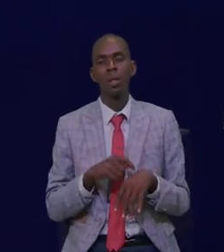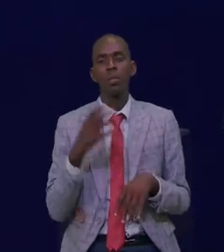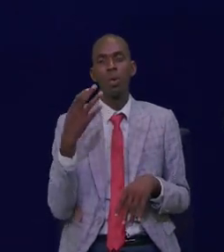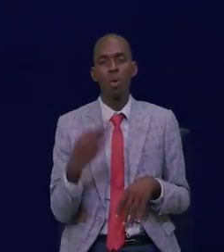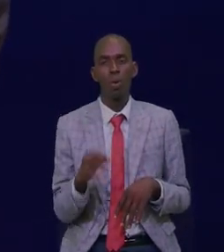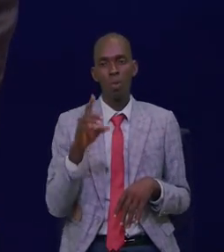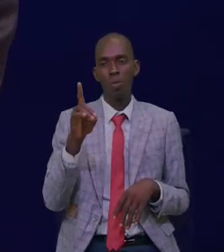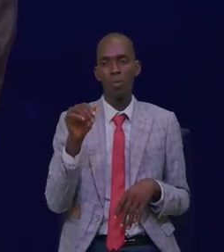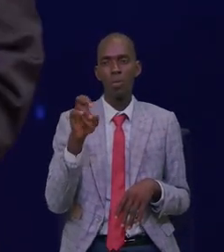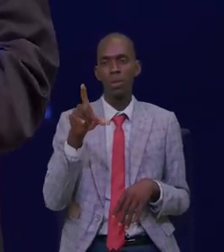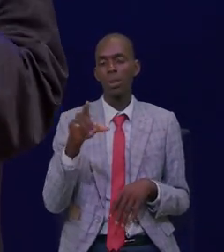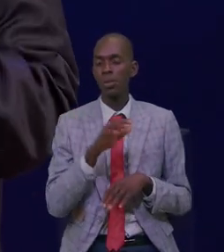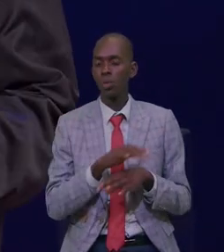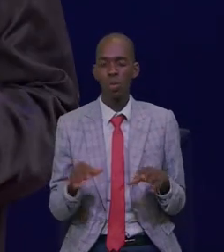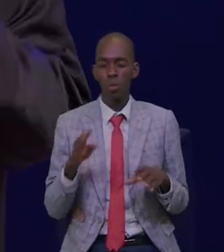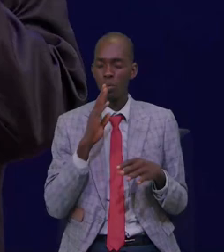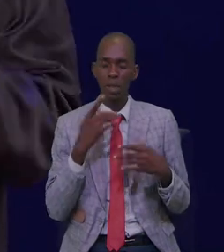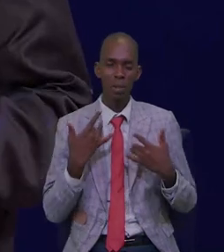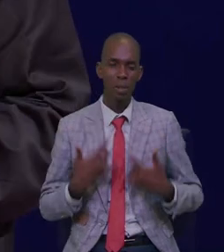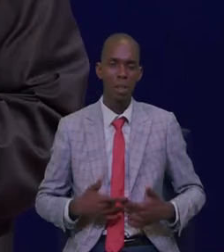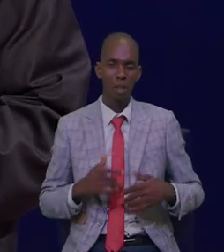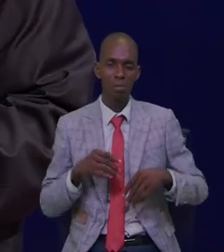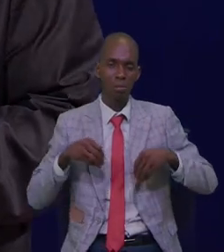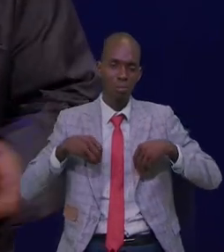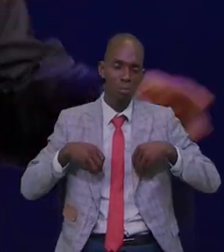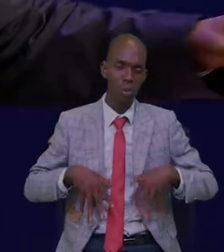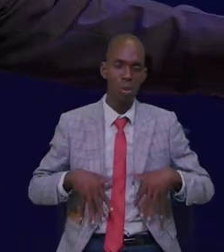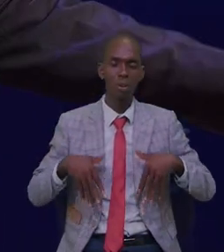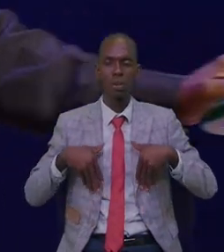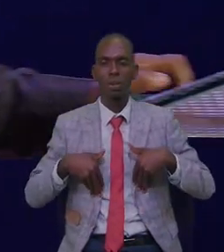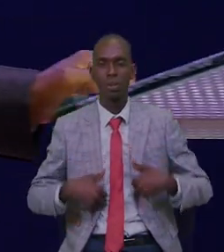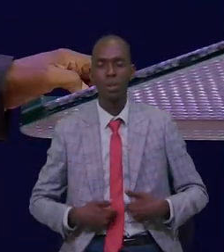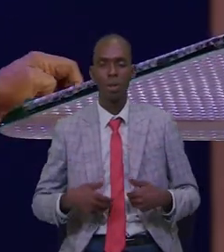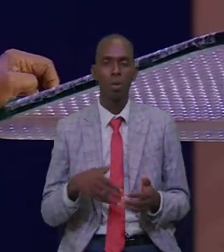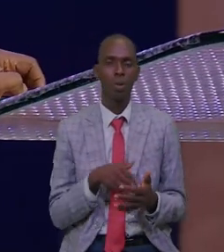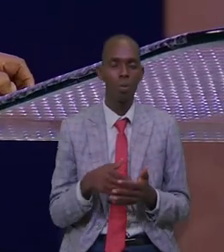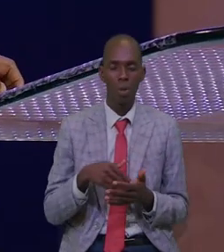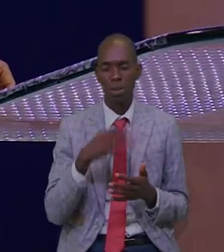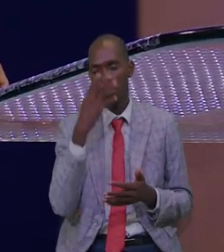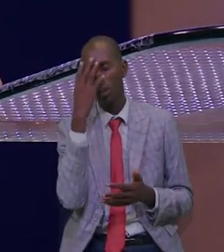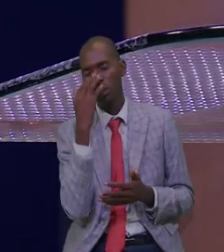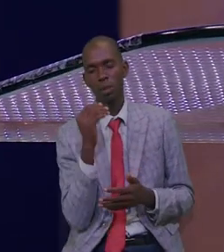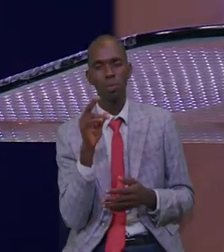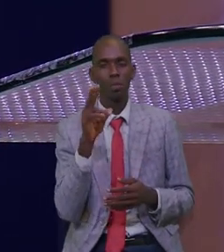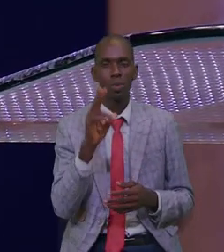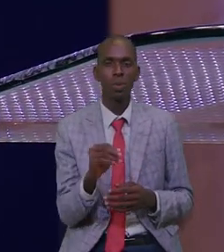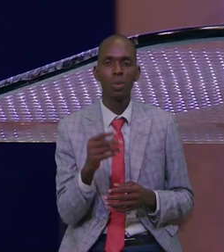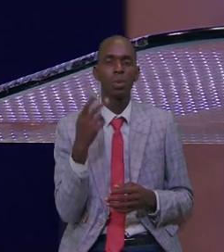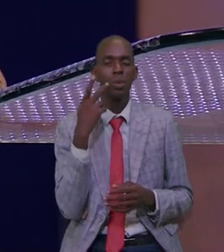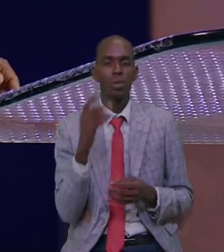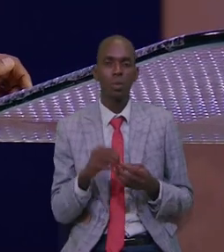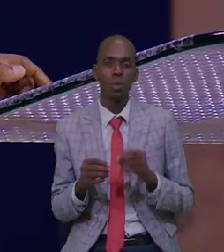sluggish, don't look back, because the day is approaching. Number two, the approaching day of